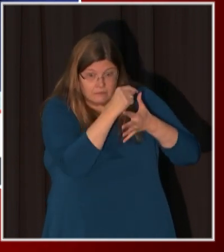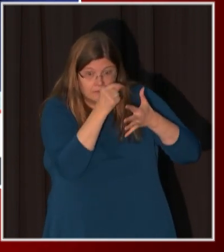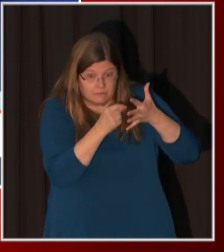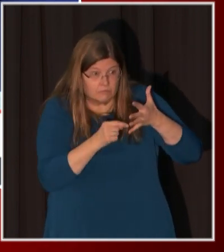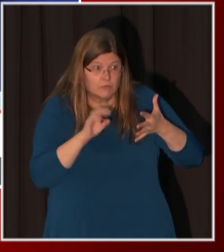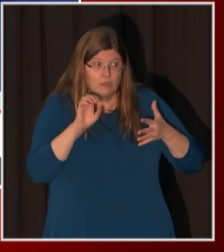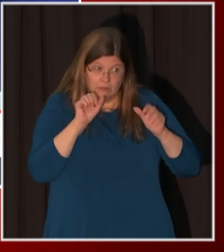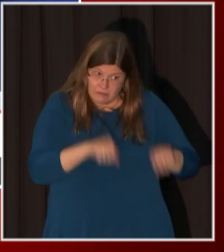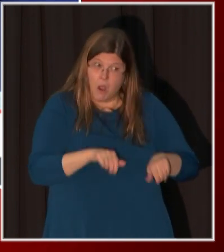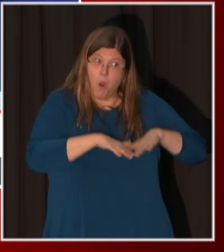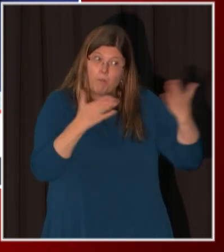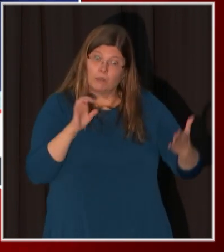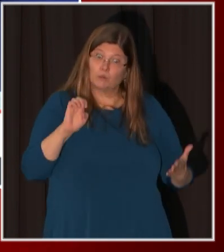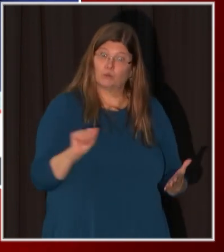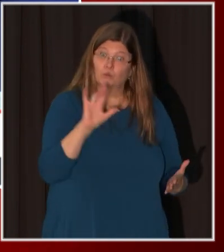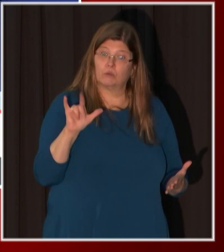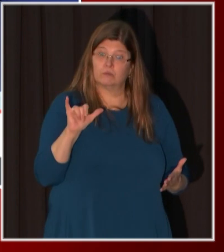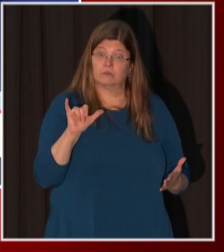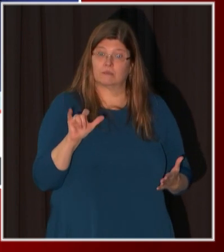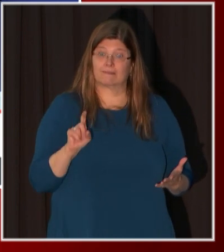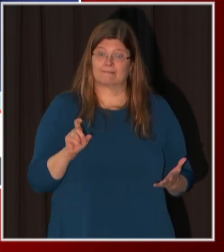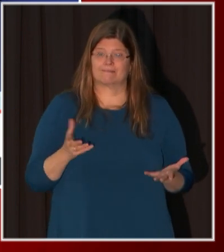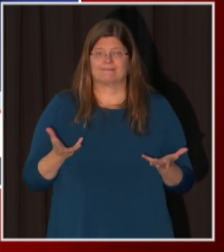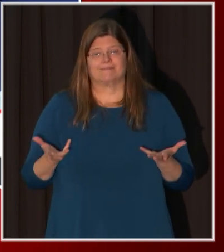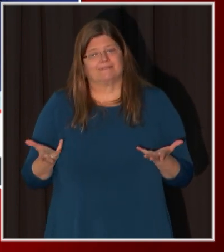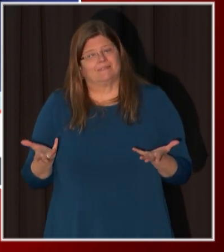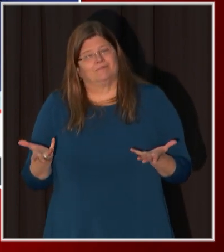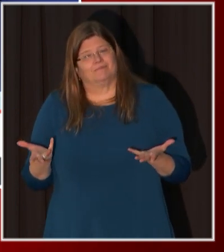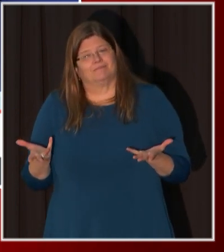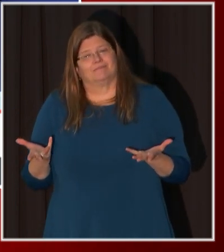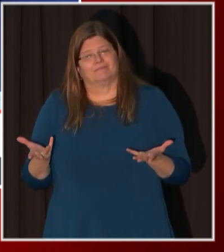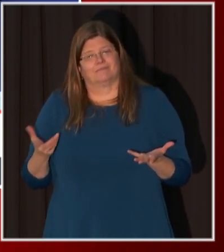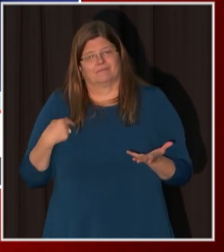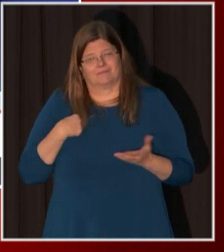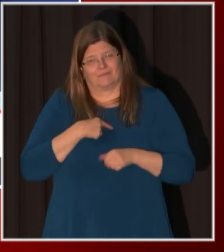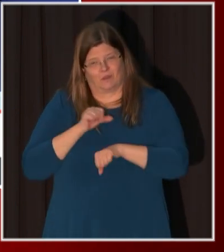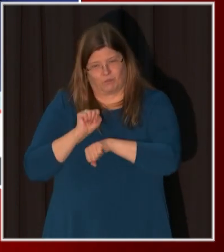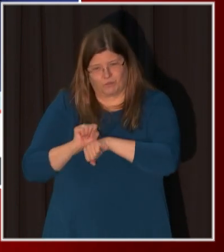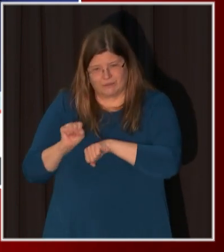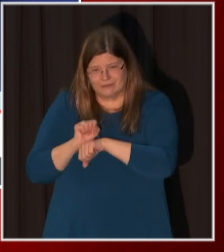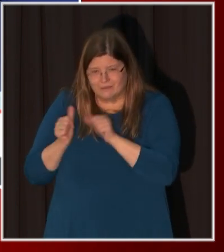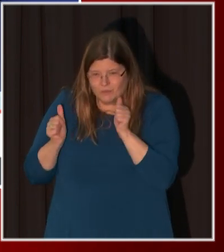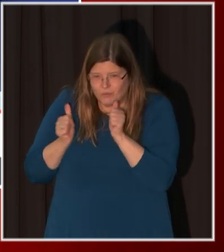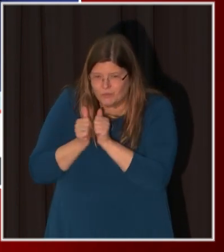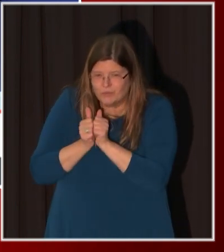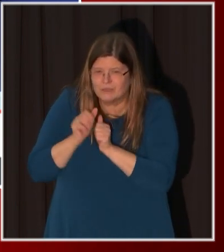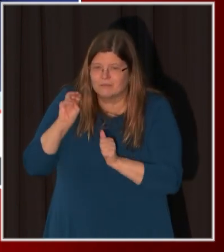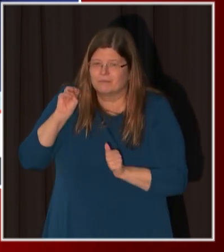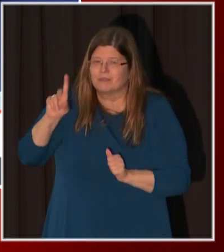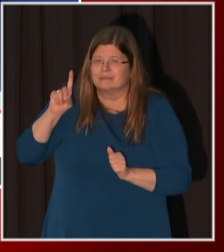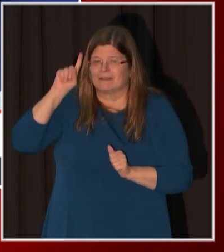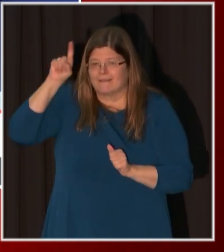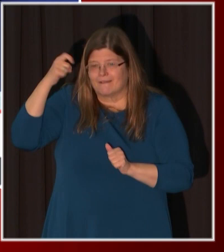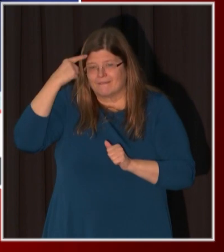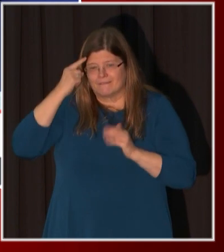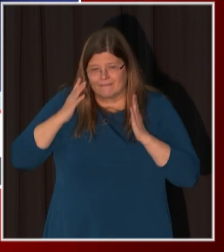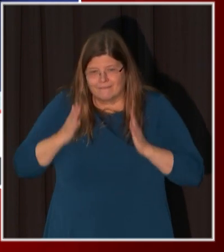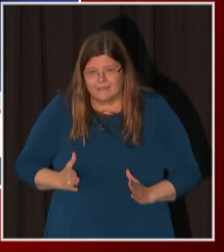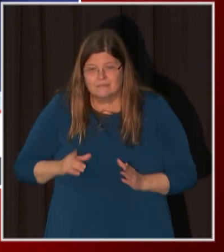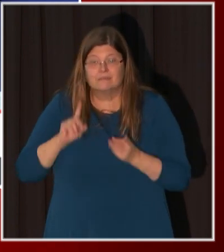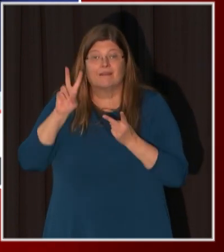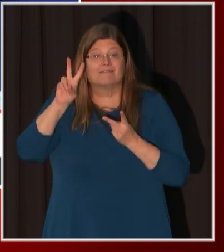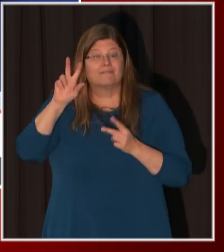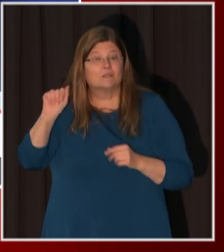We certainly are going to continue to work with Governor Hogan and Northam. Our jurisdictions